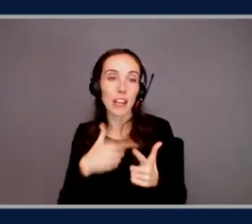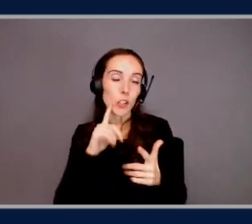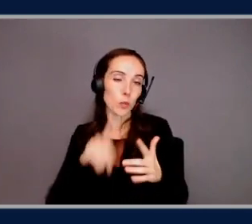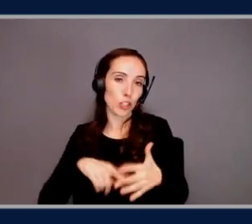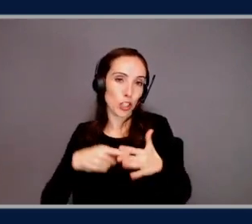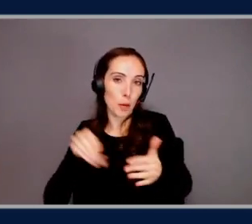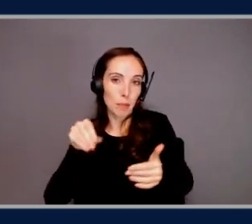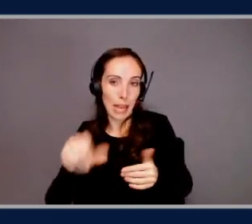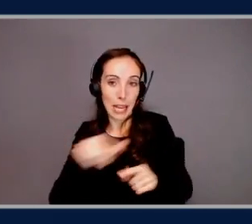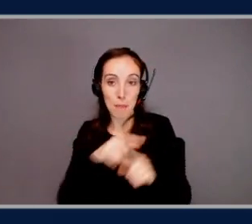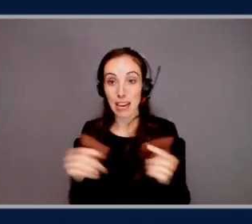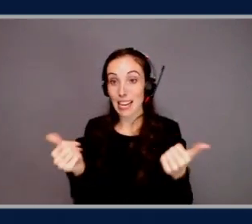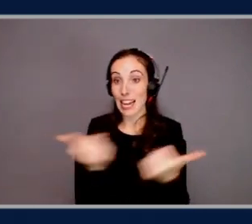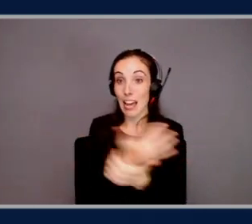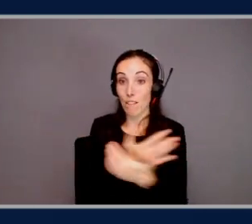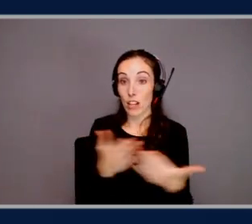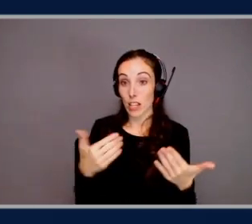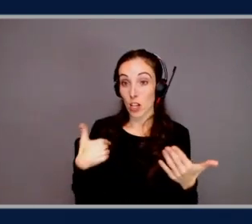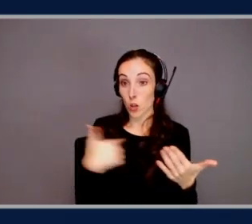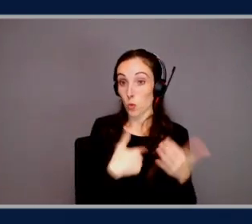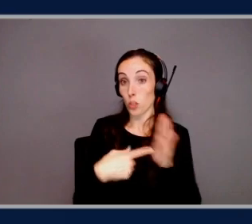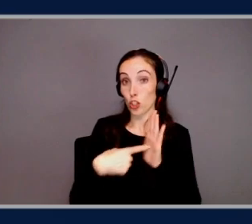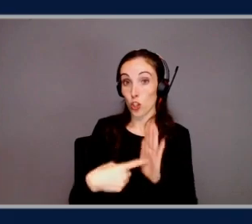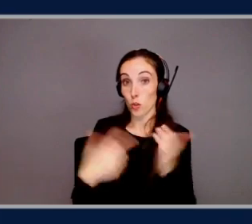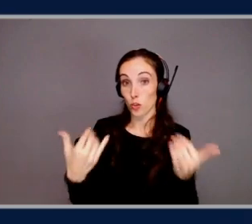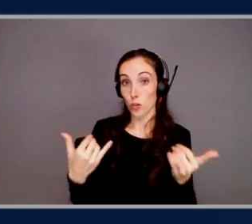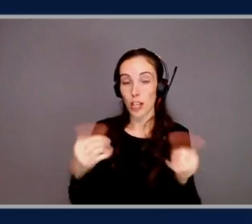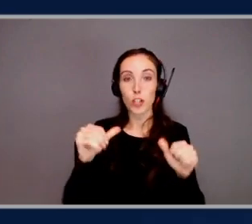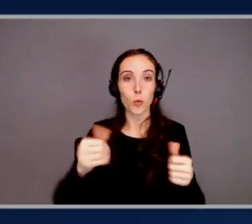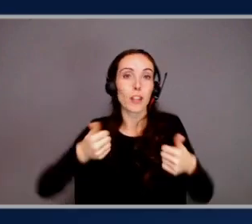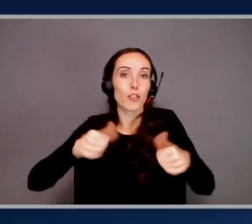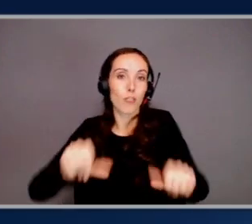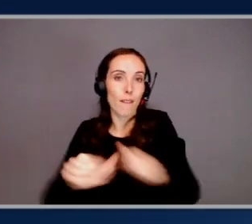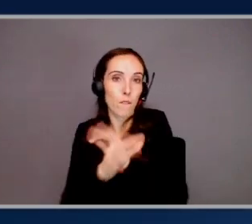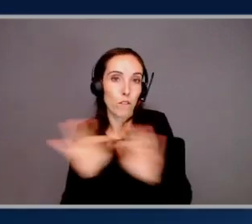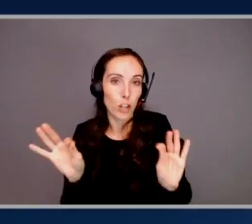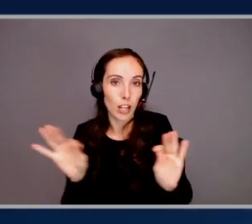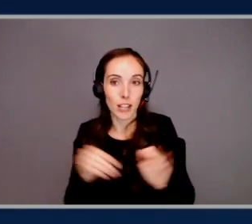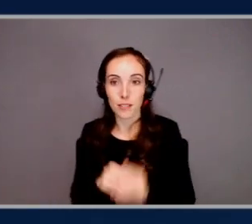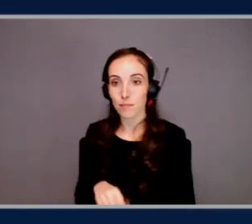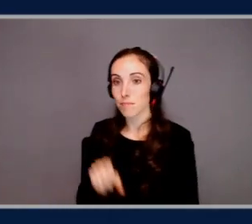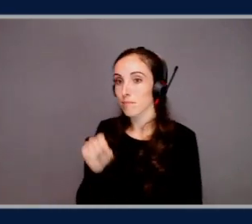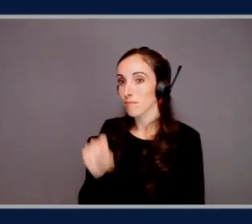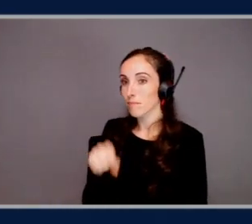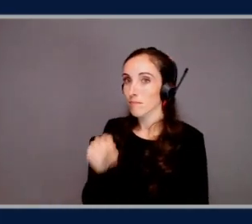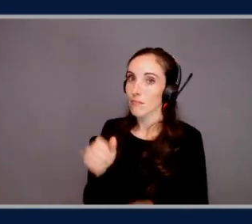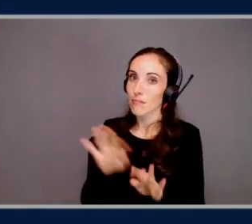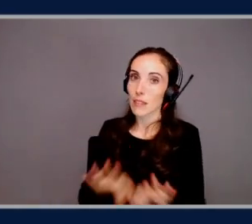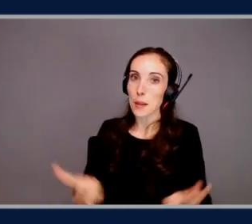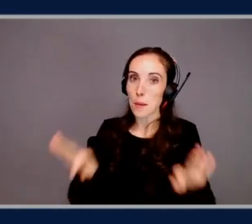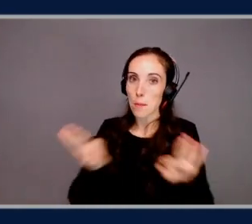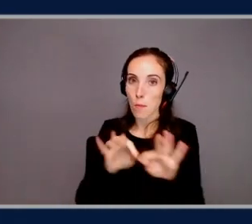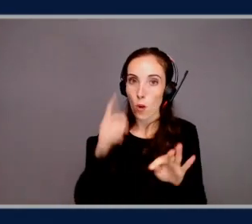everything we showed today strictly on the free tier and try it out. And I think that's something for all of our viewers that are with us today.